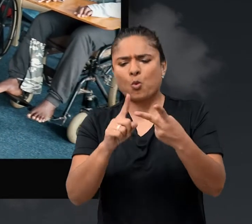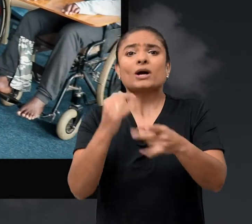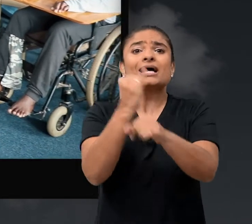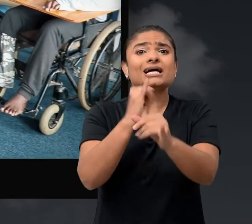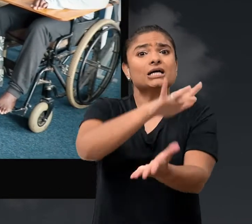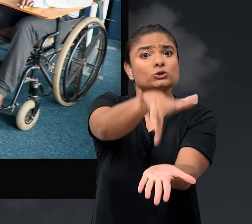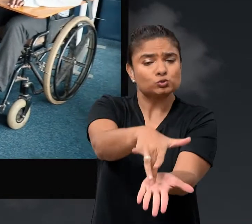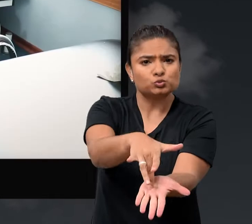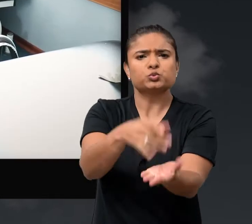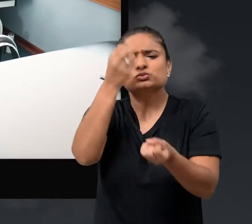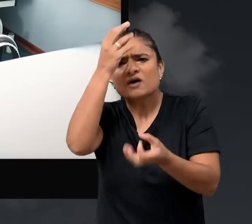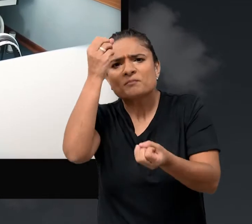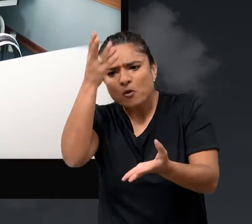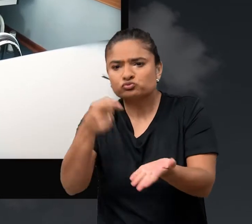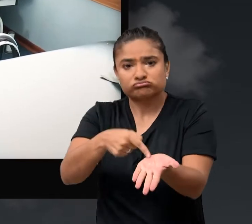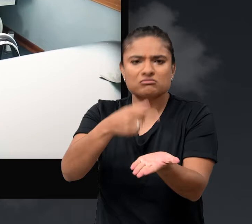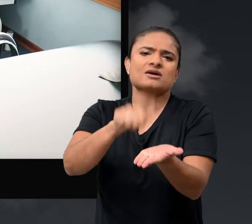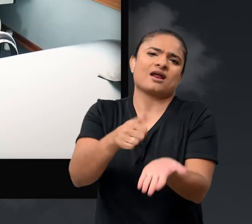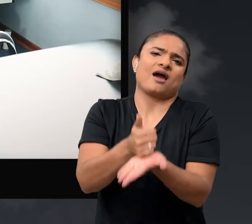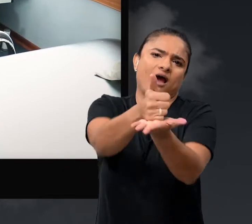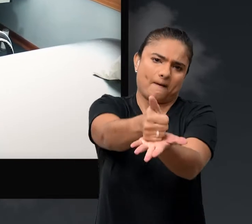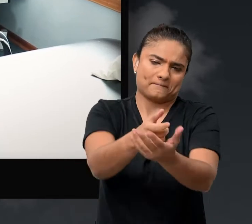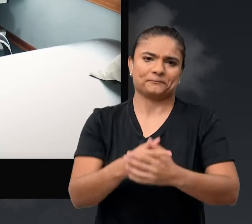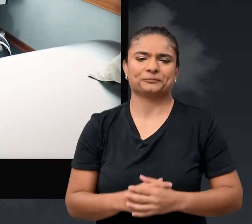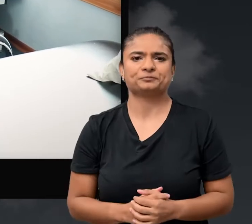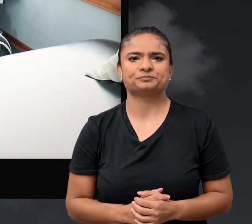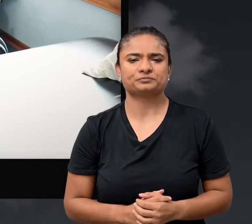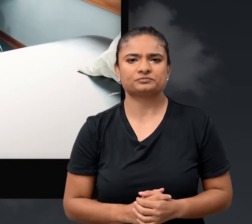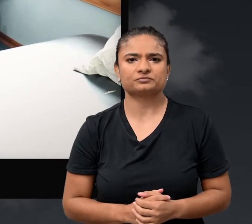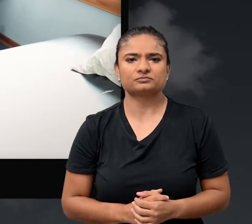where they can get the information.